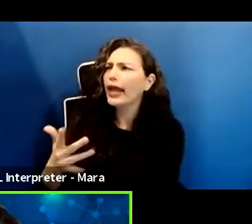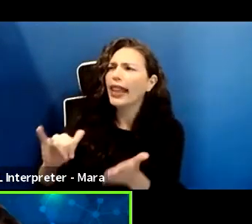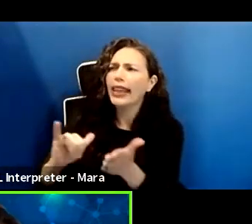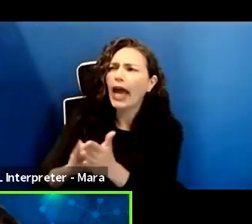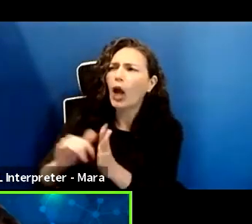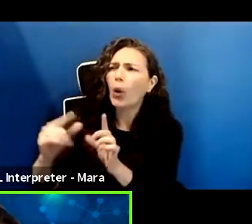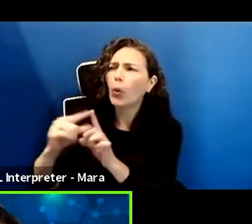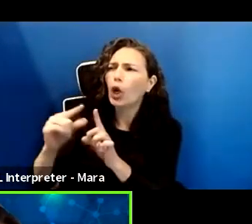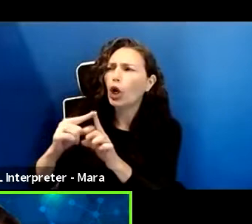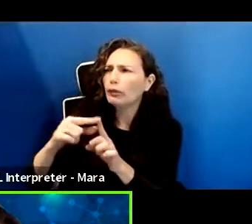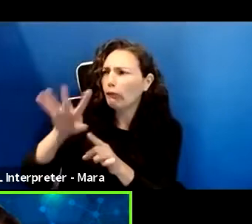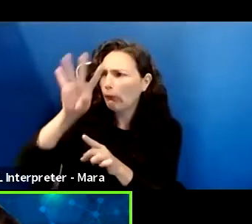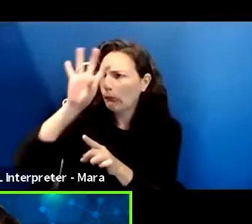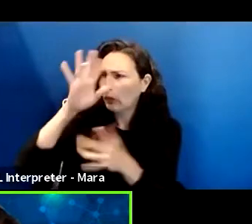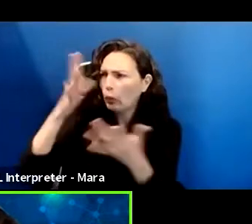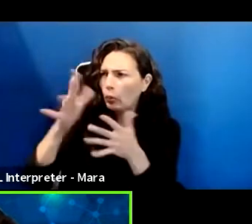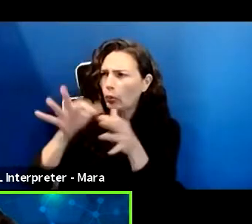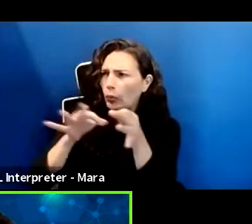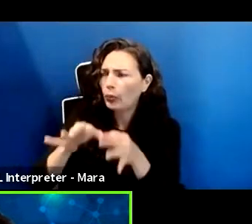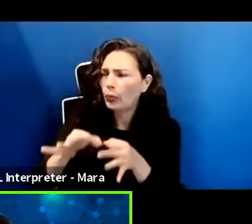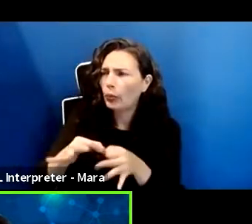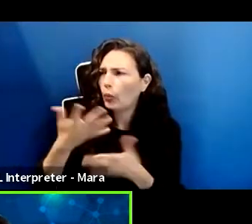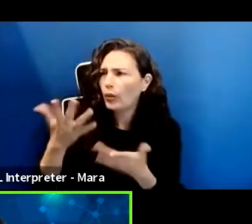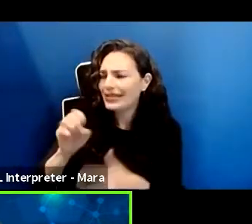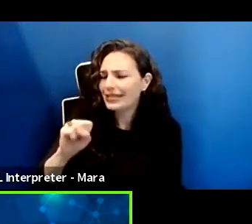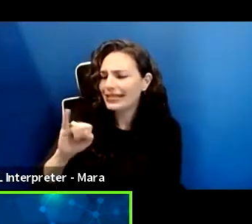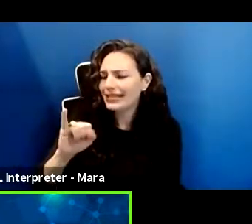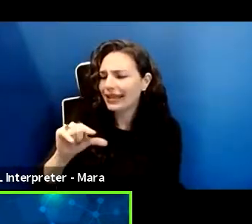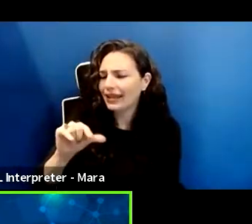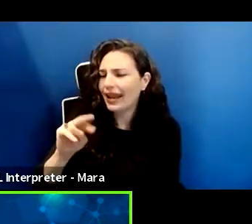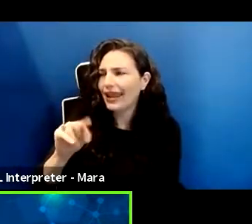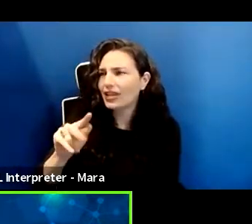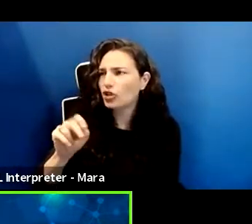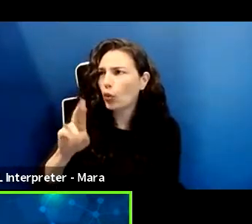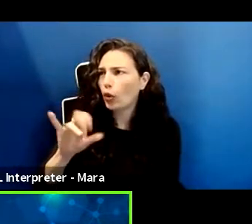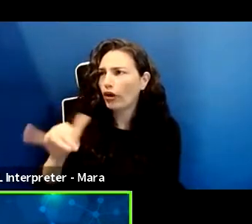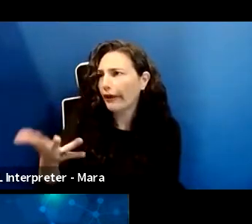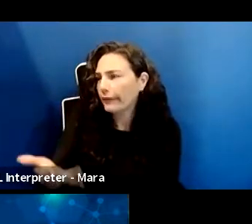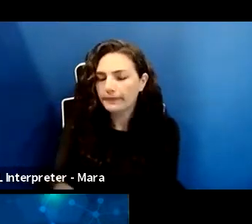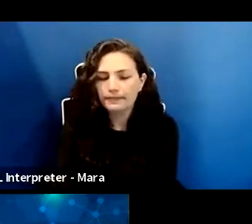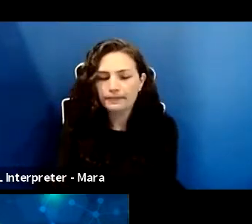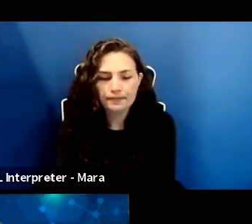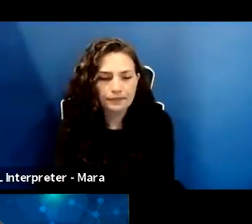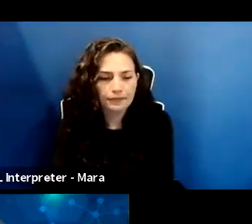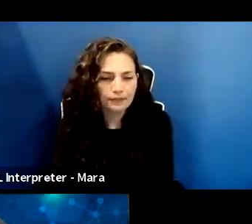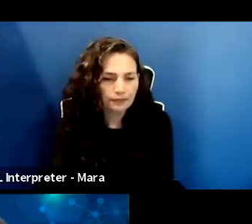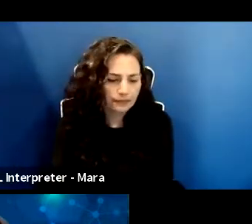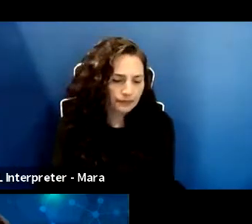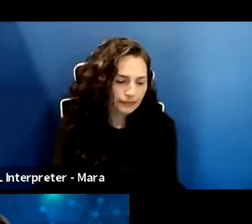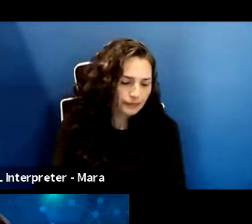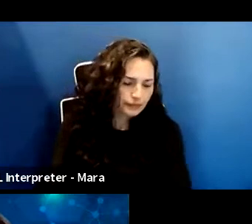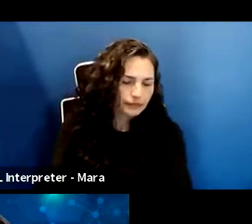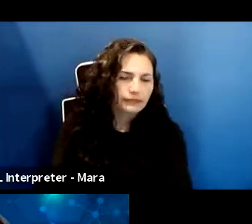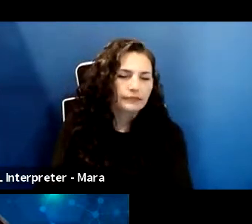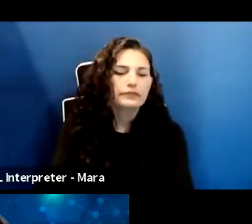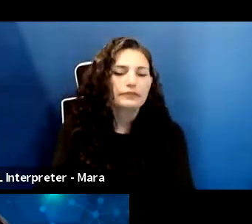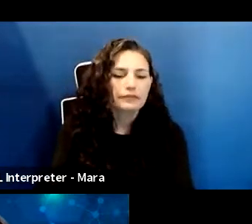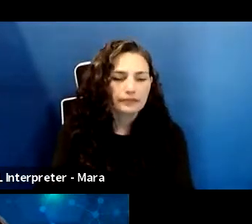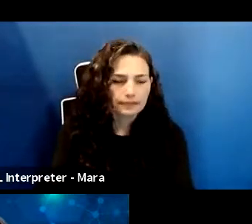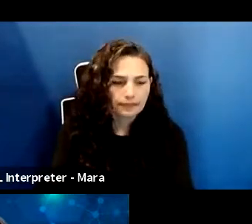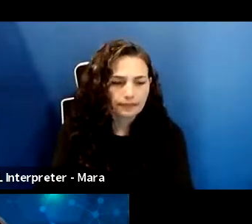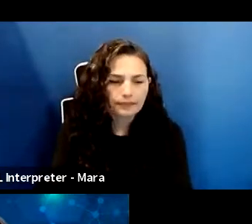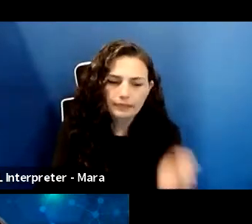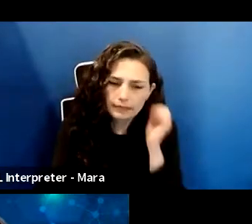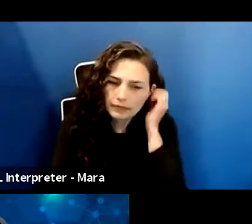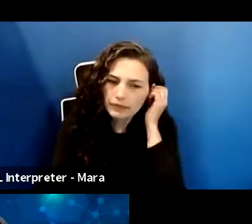means. Can you just walk through that a little more in depth? Yeah, so I think, we could get into the nitty gritty